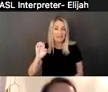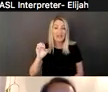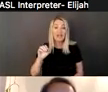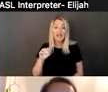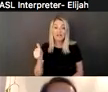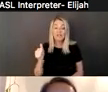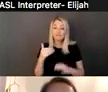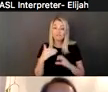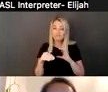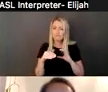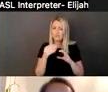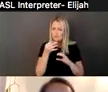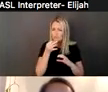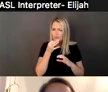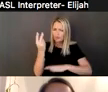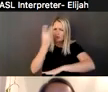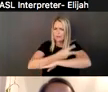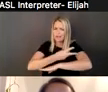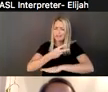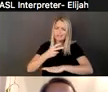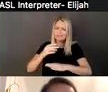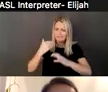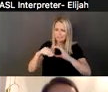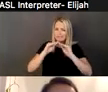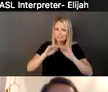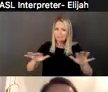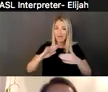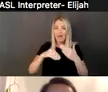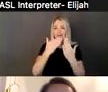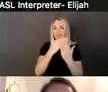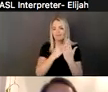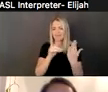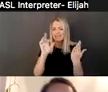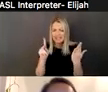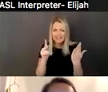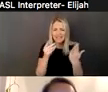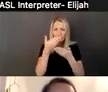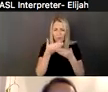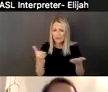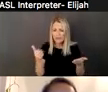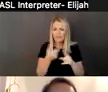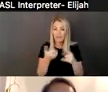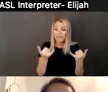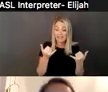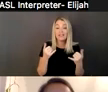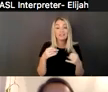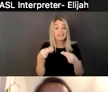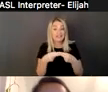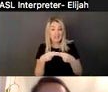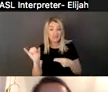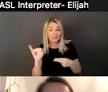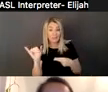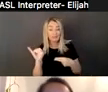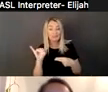in the next couple of days after this, and that will share all of the links and resources from today, including the slides, and